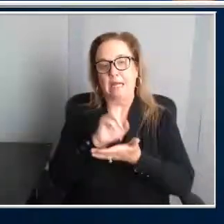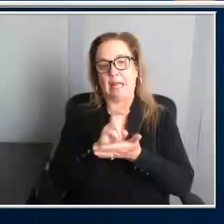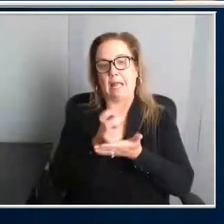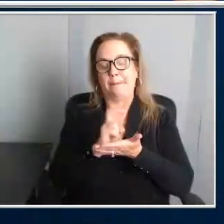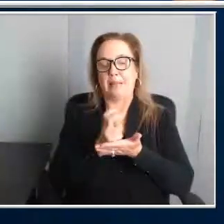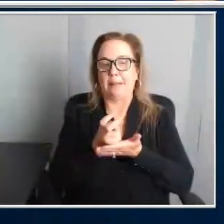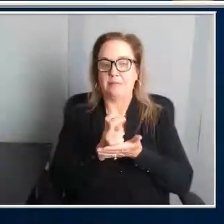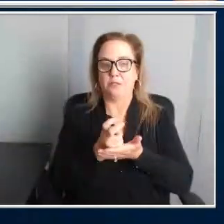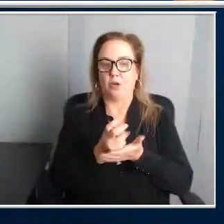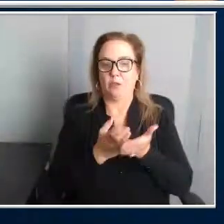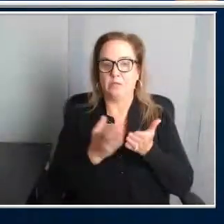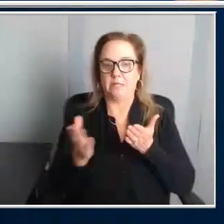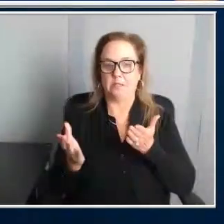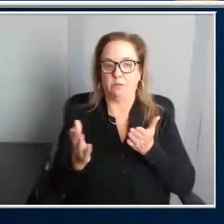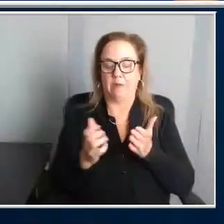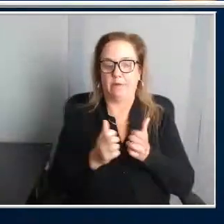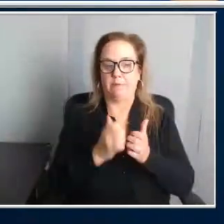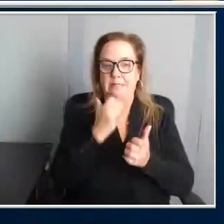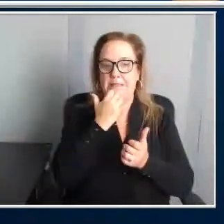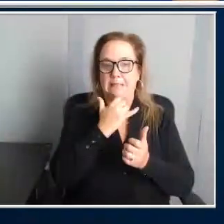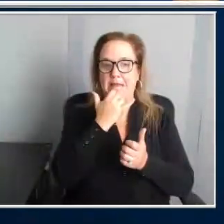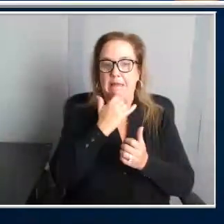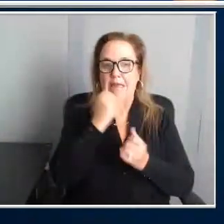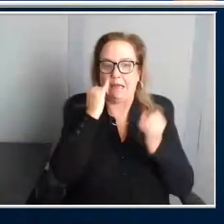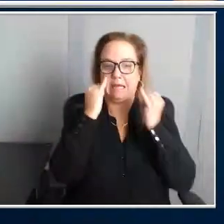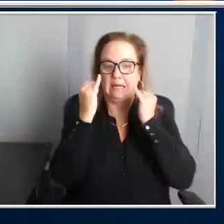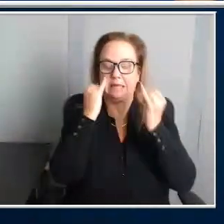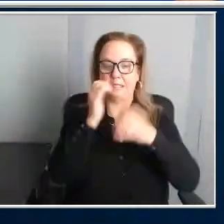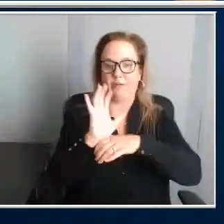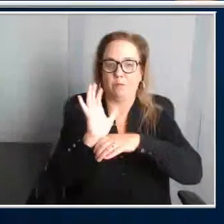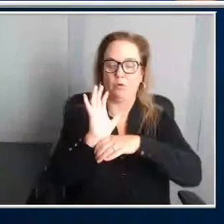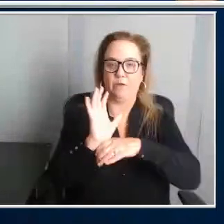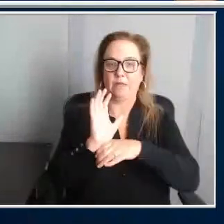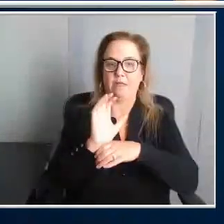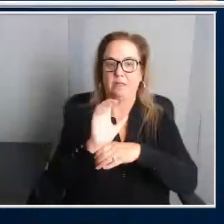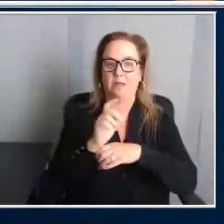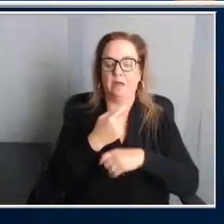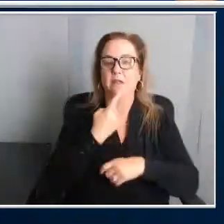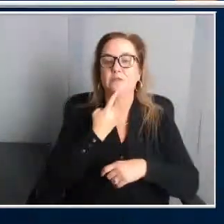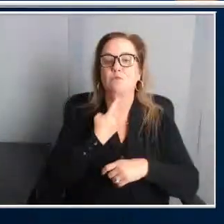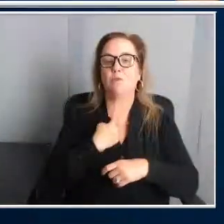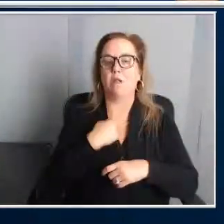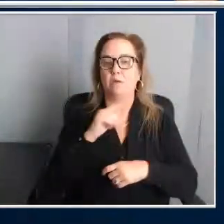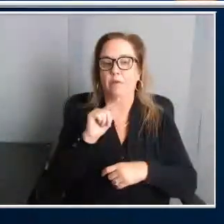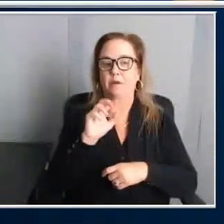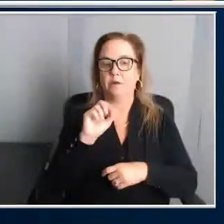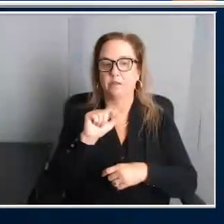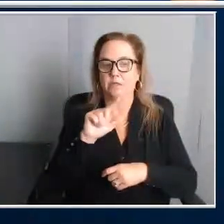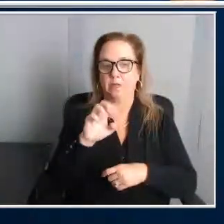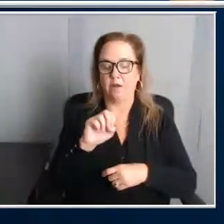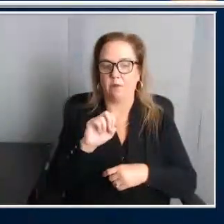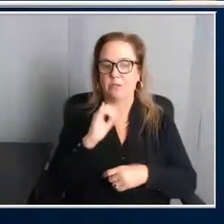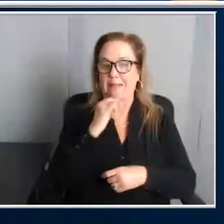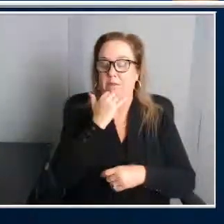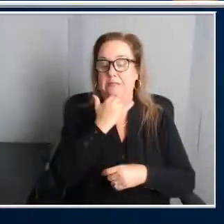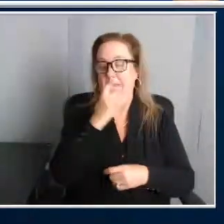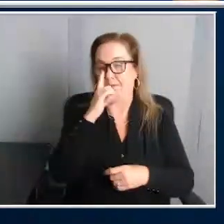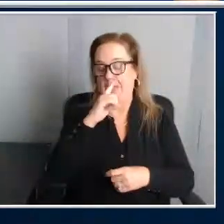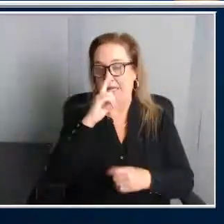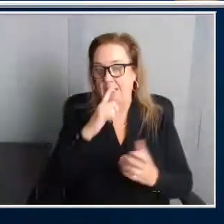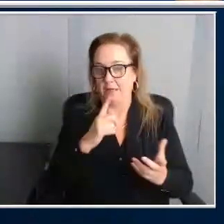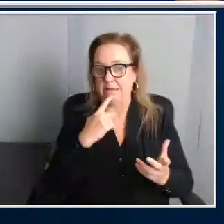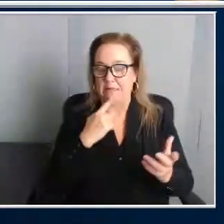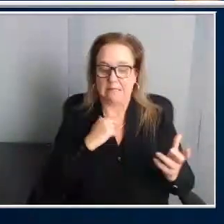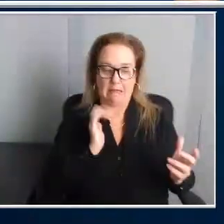one of those things we have a lot of mistaken ideas about from movies, like swallowing your tongue or something, which I thought is a myth. So tell us, is